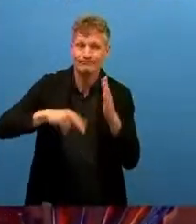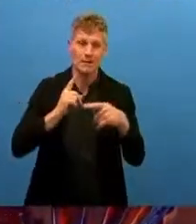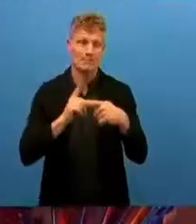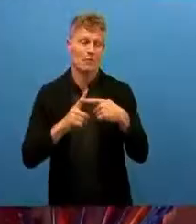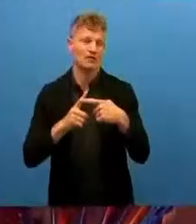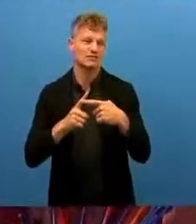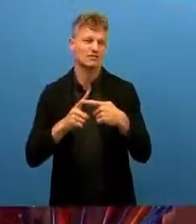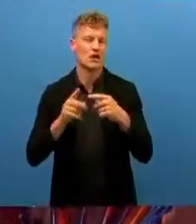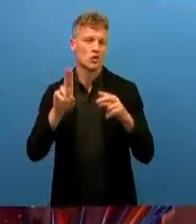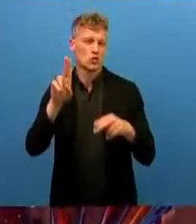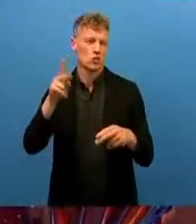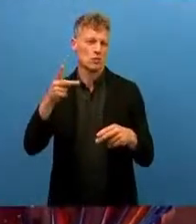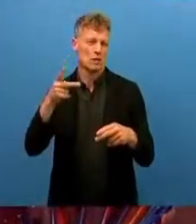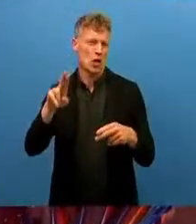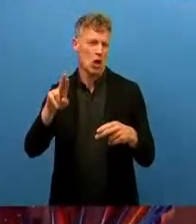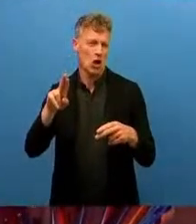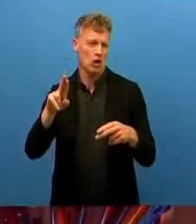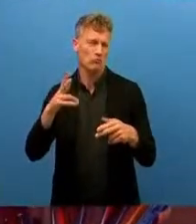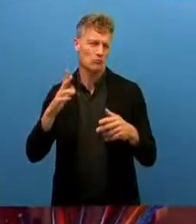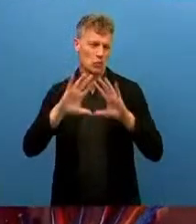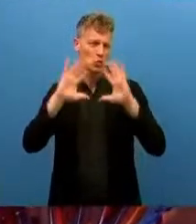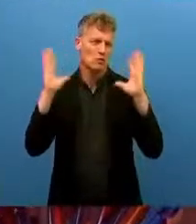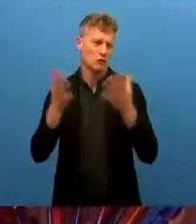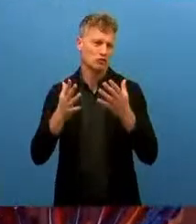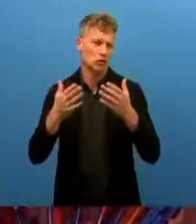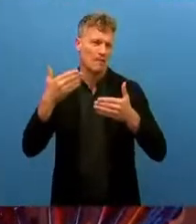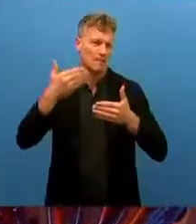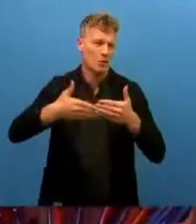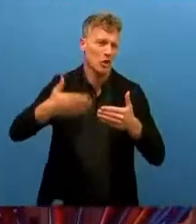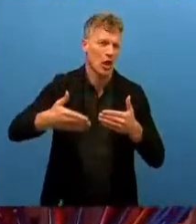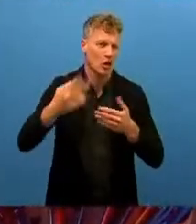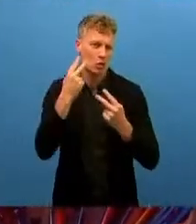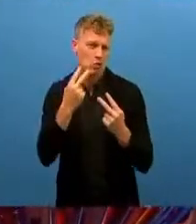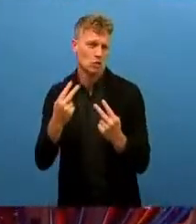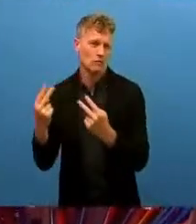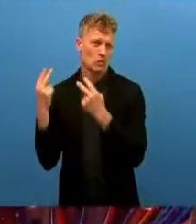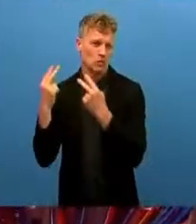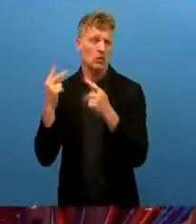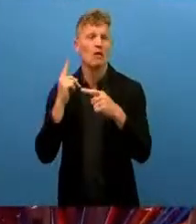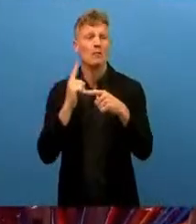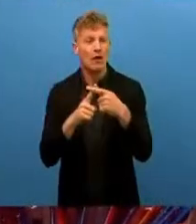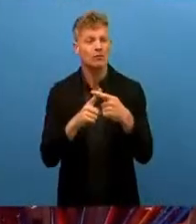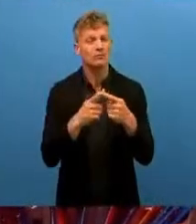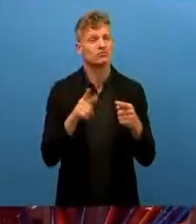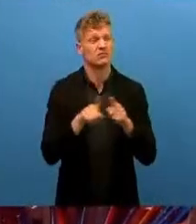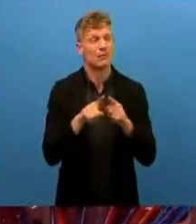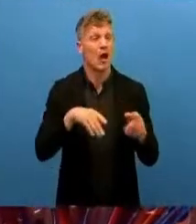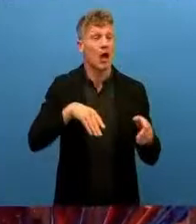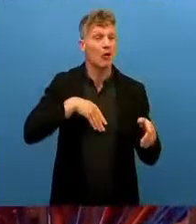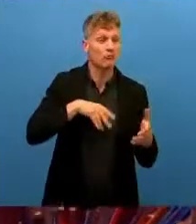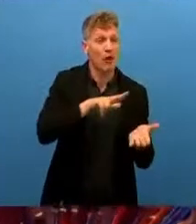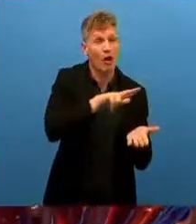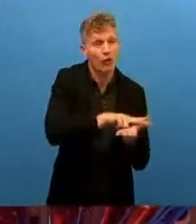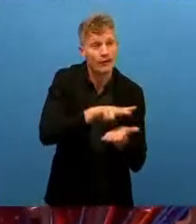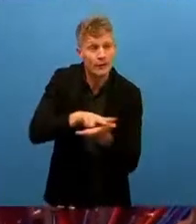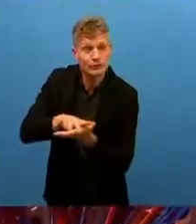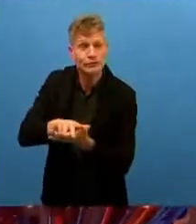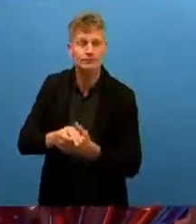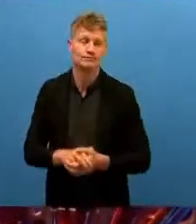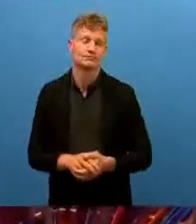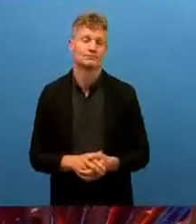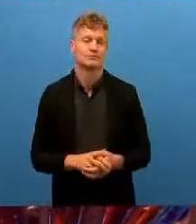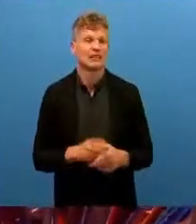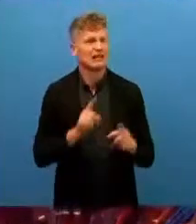principles and the mechanism for accreditations, the institutions, and the modalities for participation that have